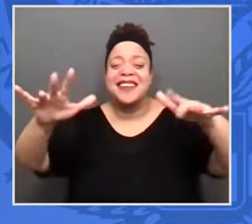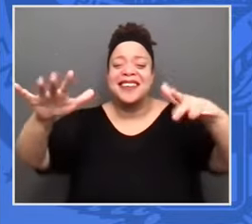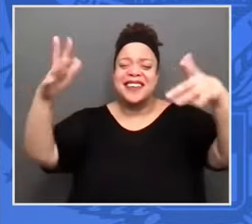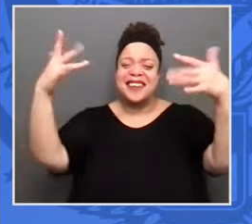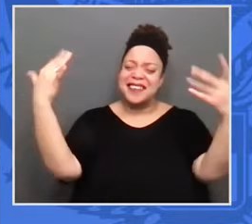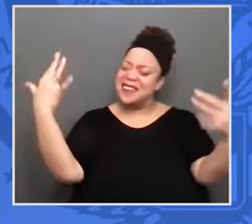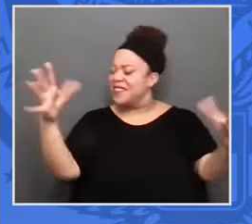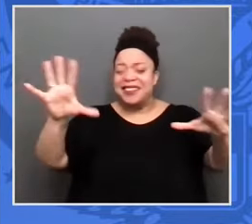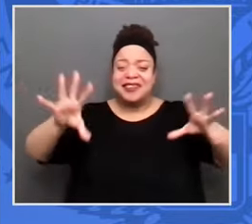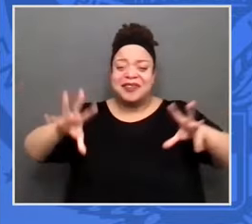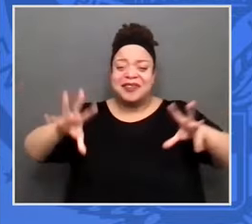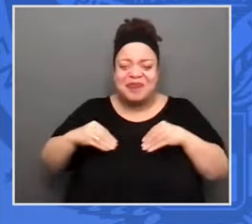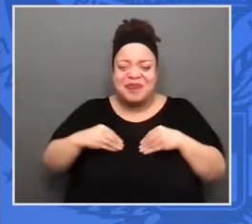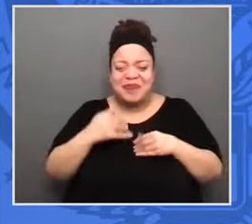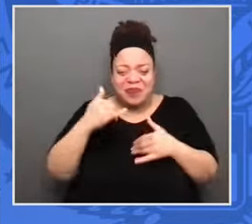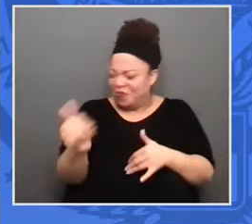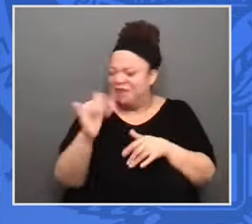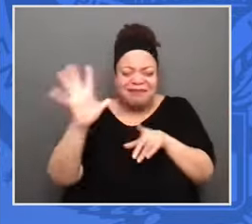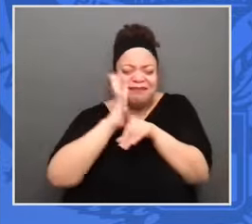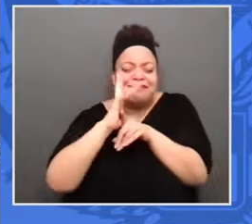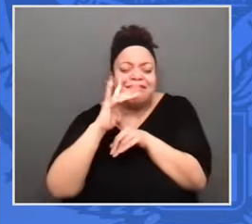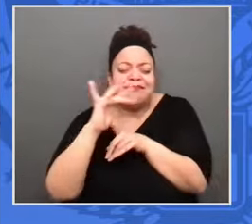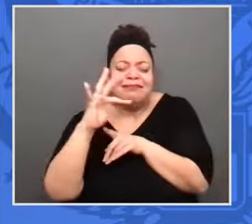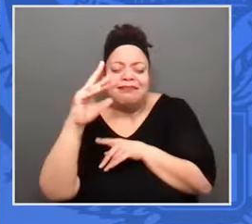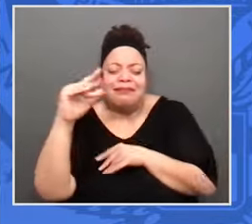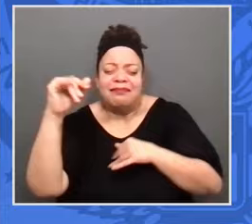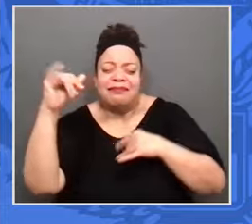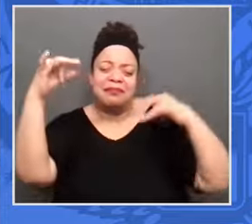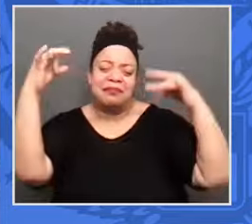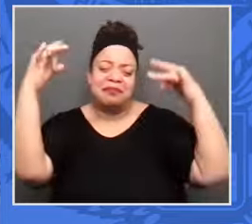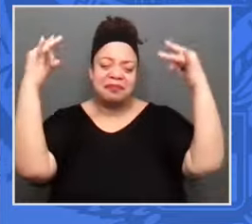the night like the